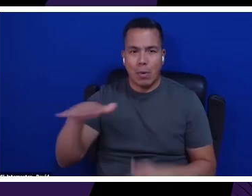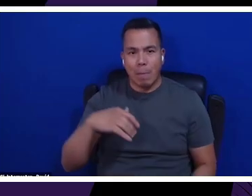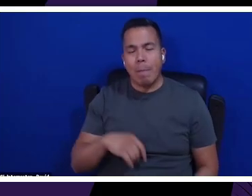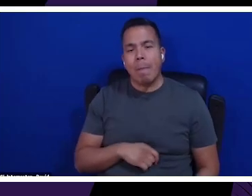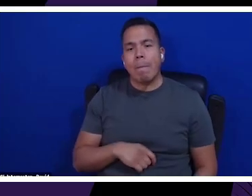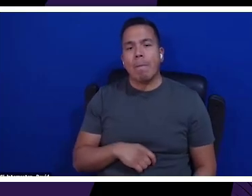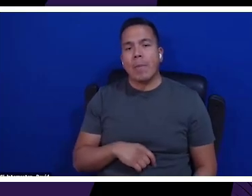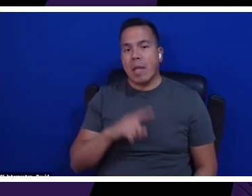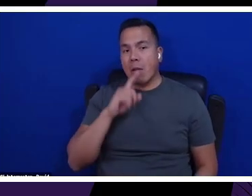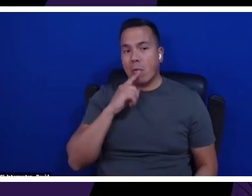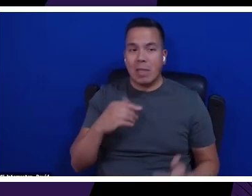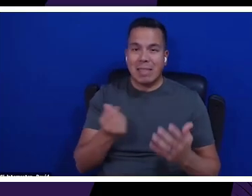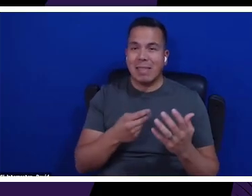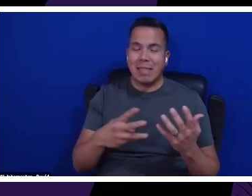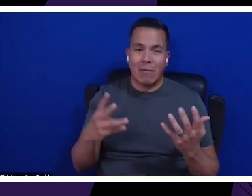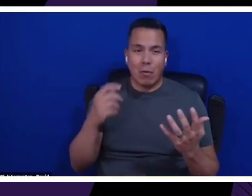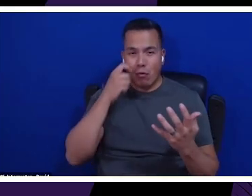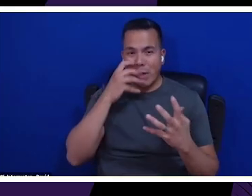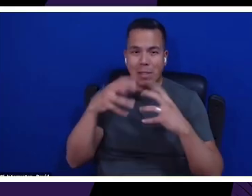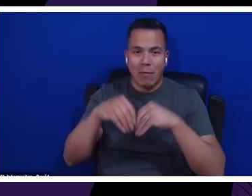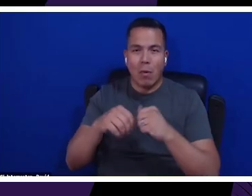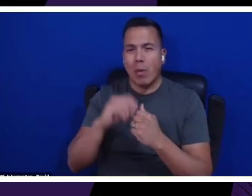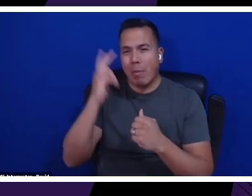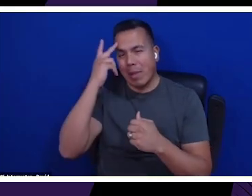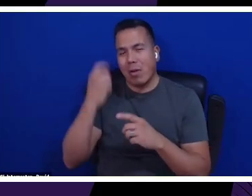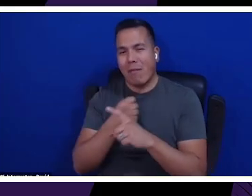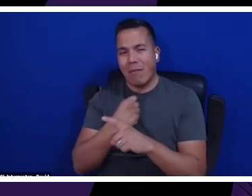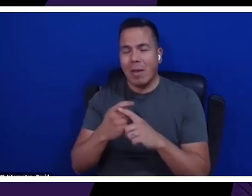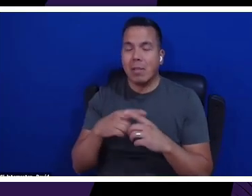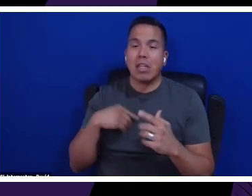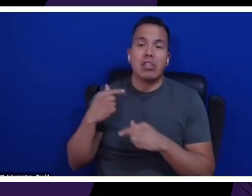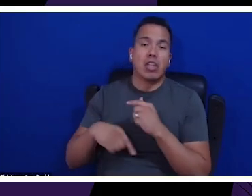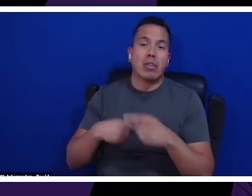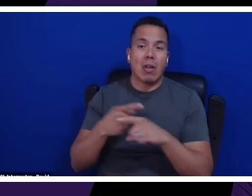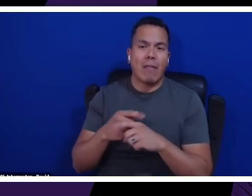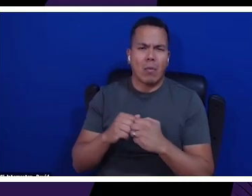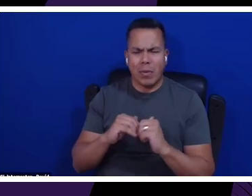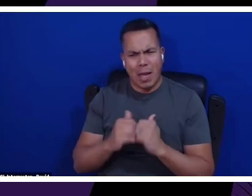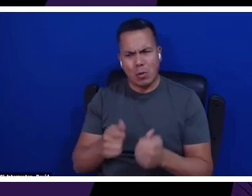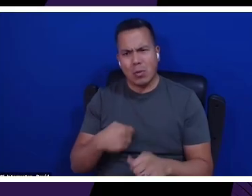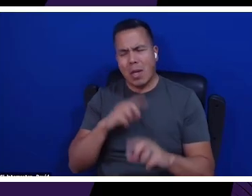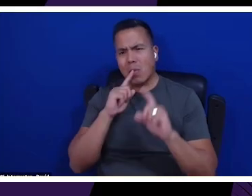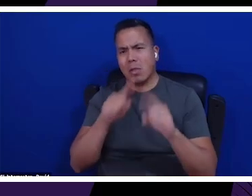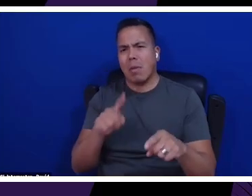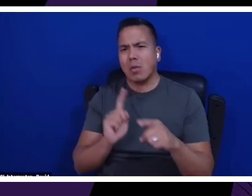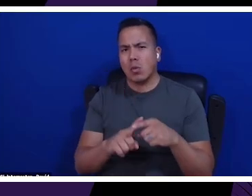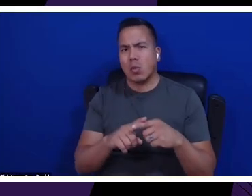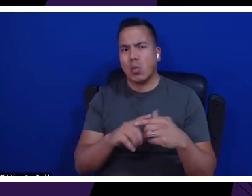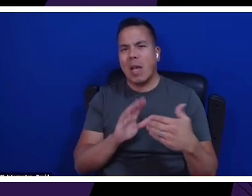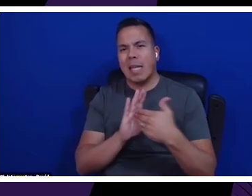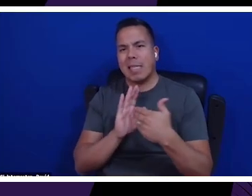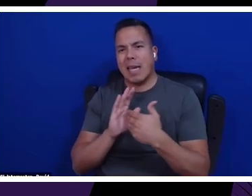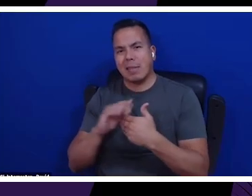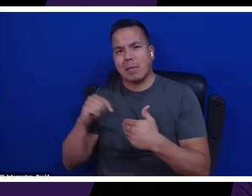by racial, economic, and political violence, and generational conflict concerning how one should respond to attacks against their